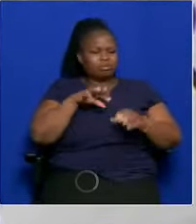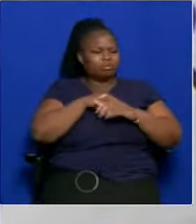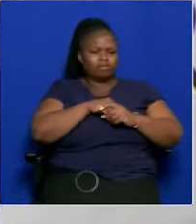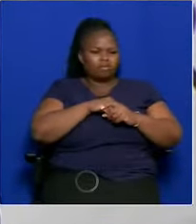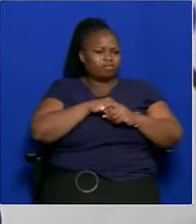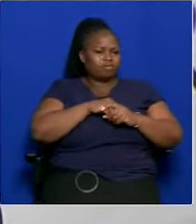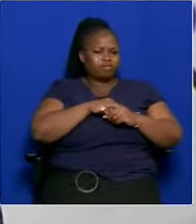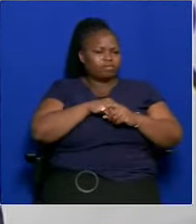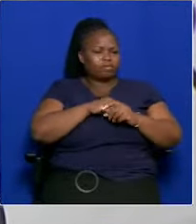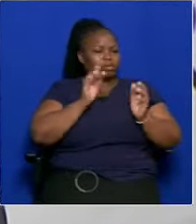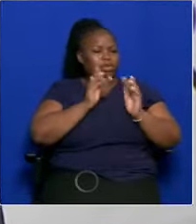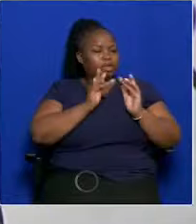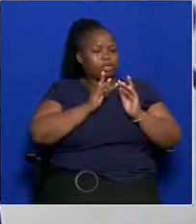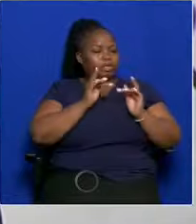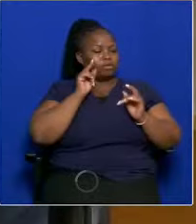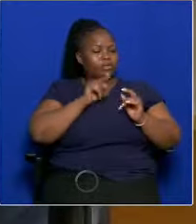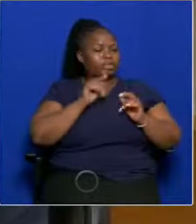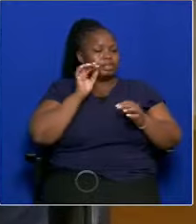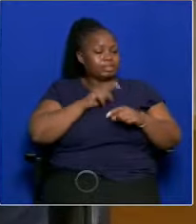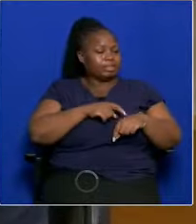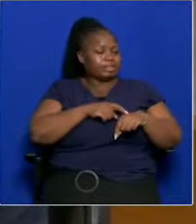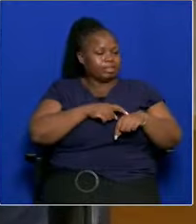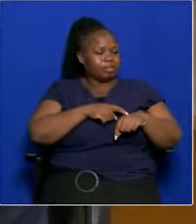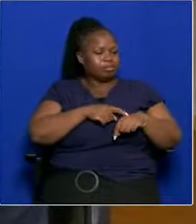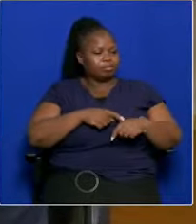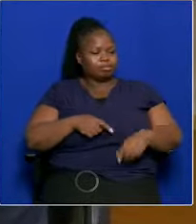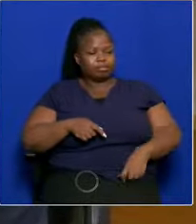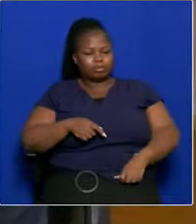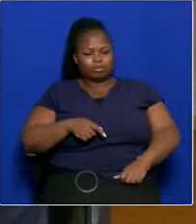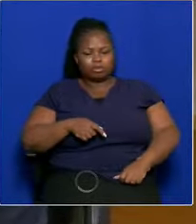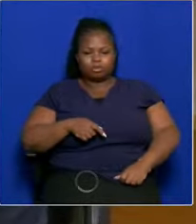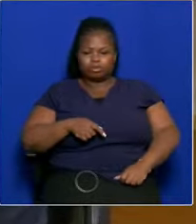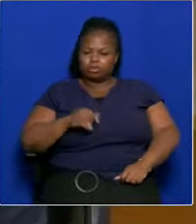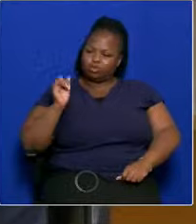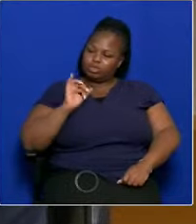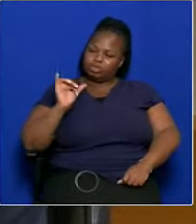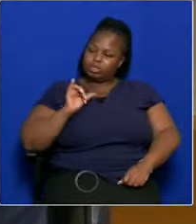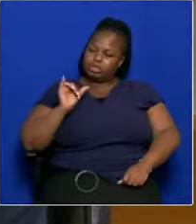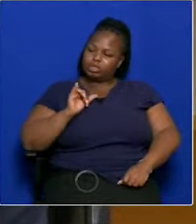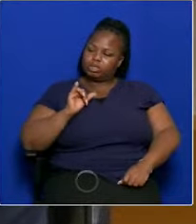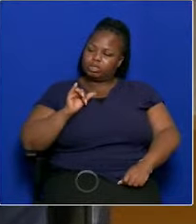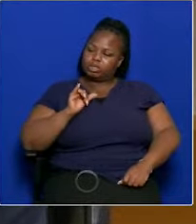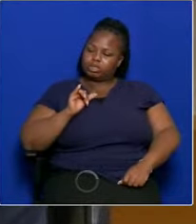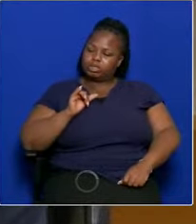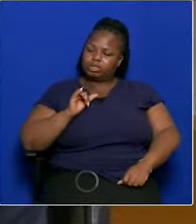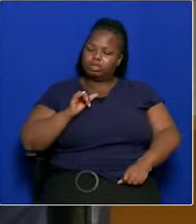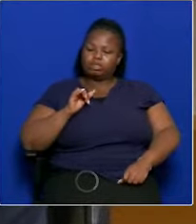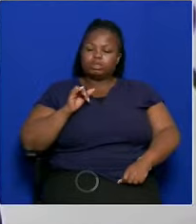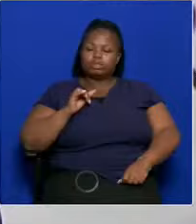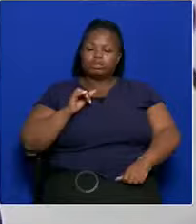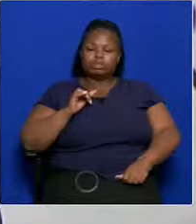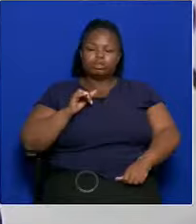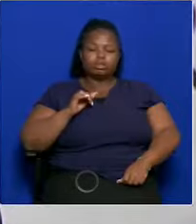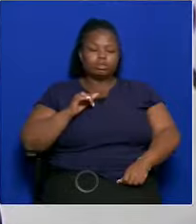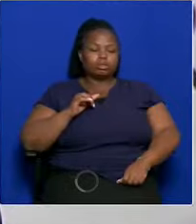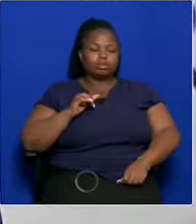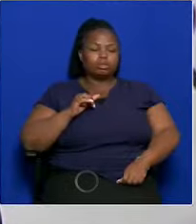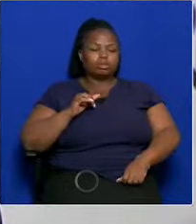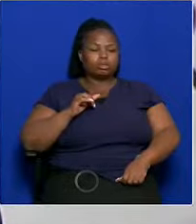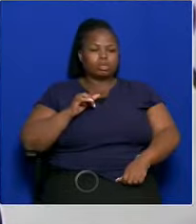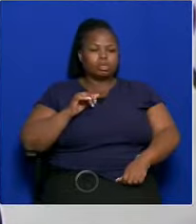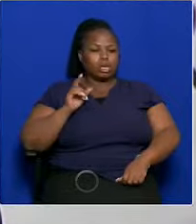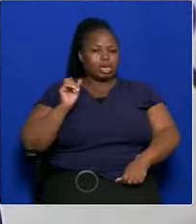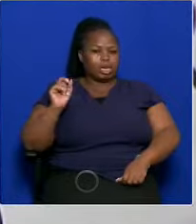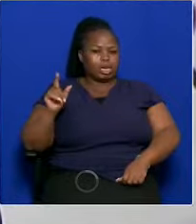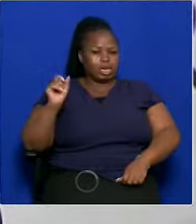that particular time. So that is why, Which matter are you referring to? of Ms. Dekoran. Yes. So that is